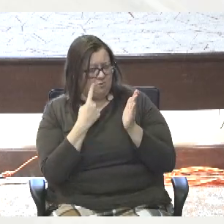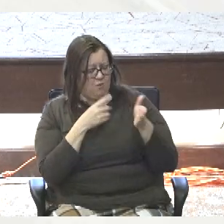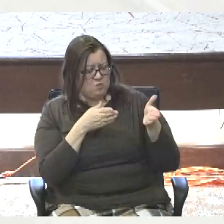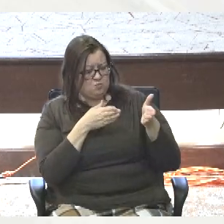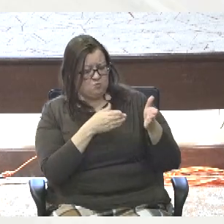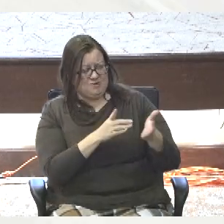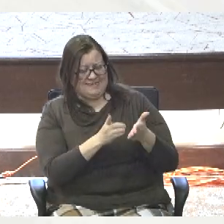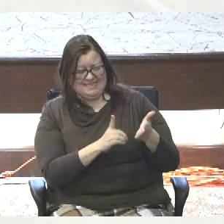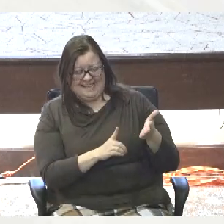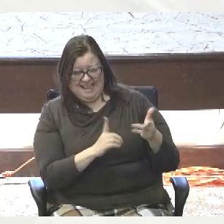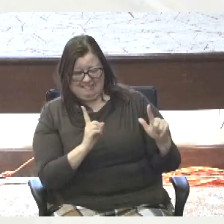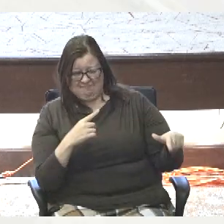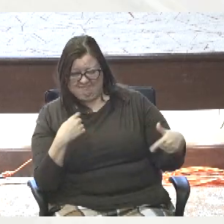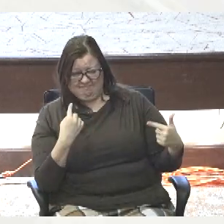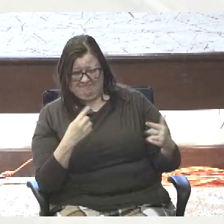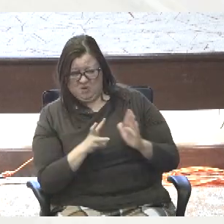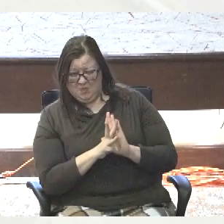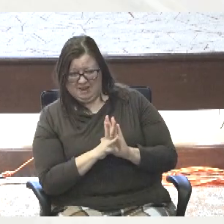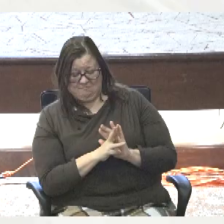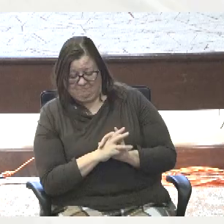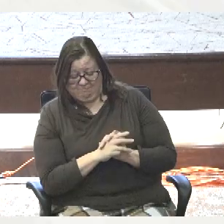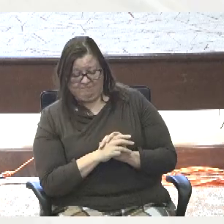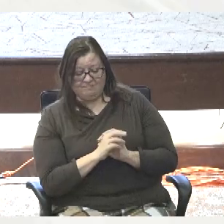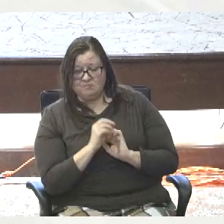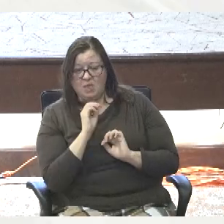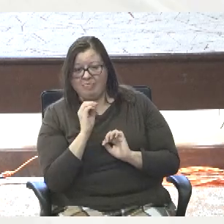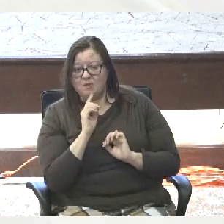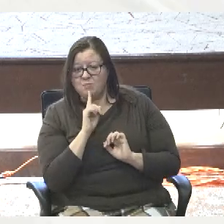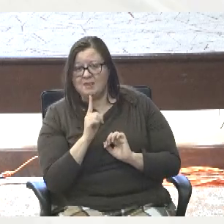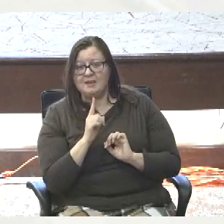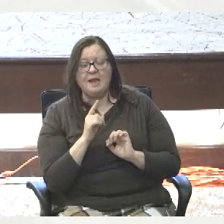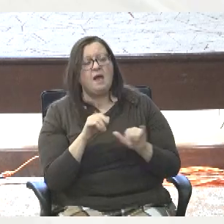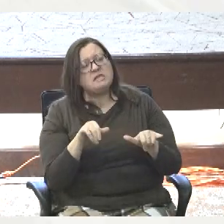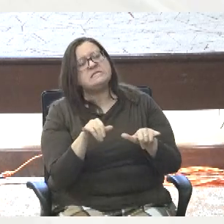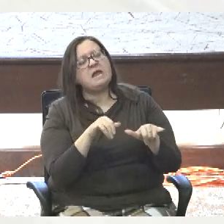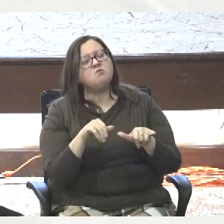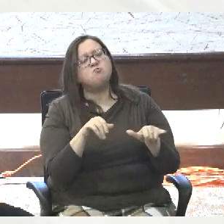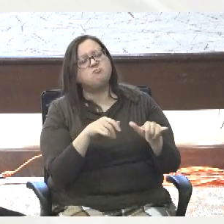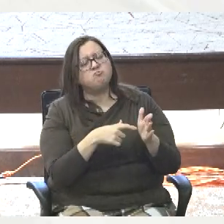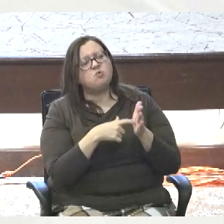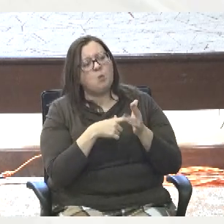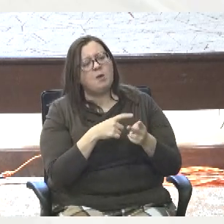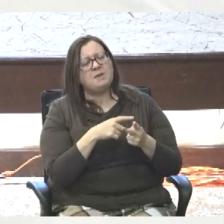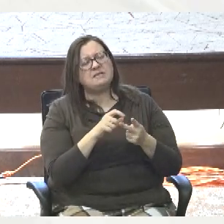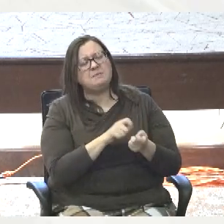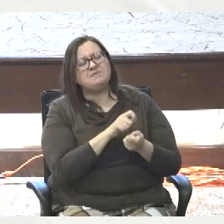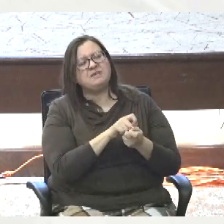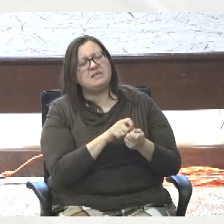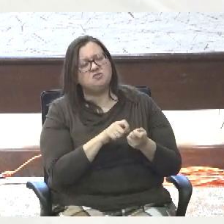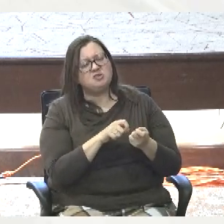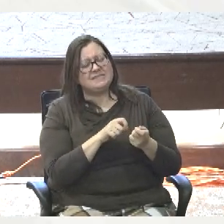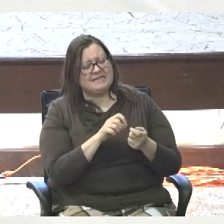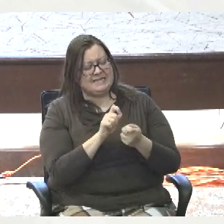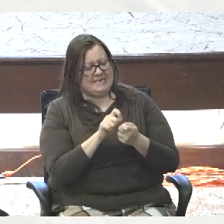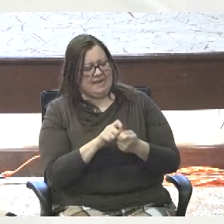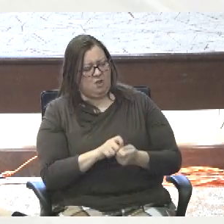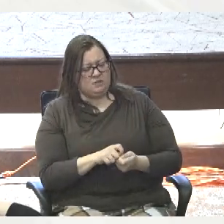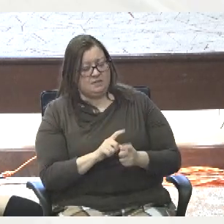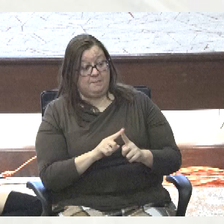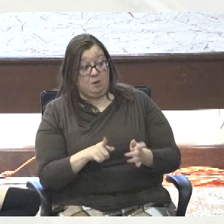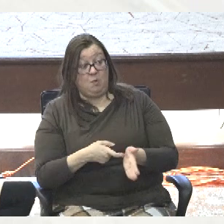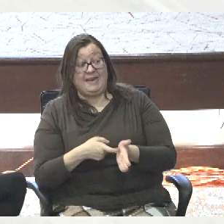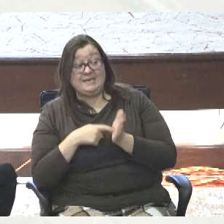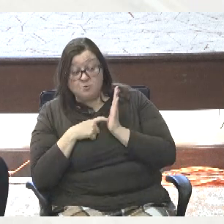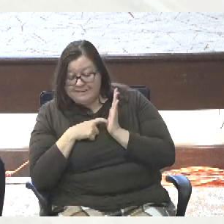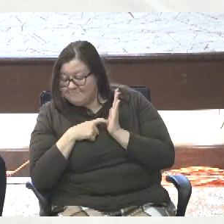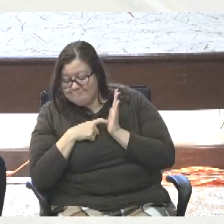street design and construction in Waco. There's been standard specifications and there's been standard details, but not specifically design